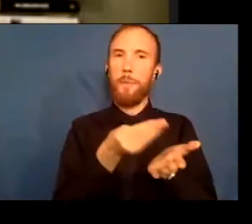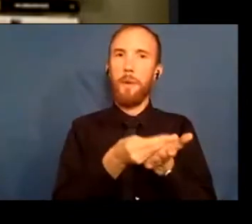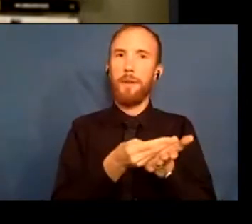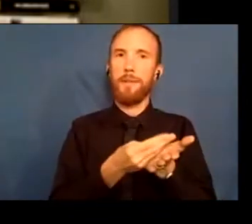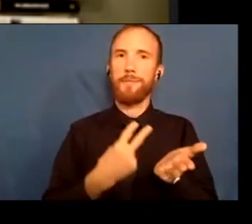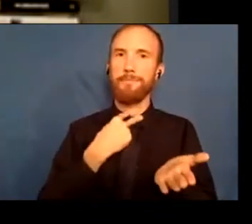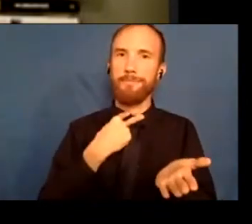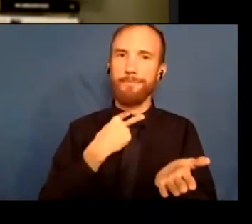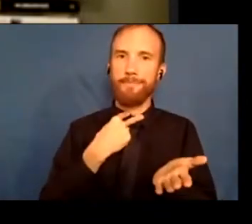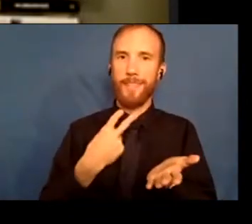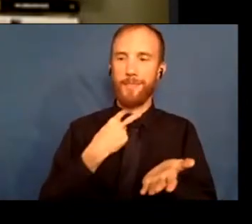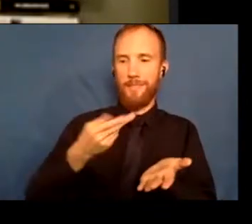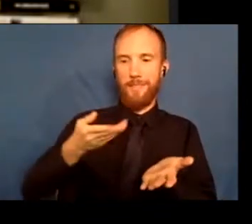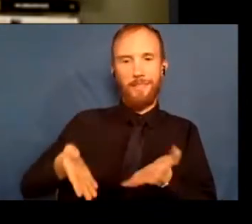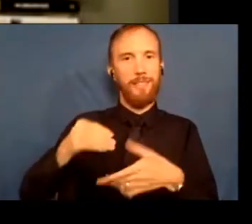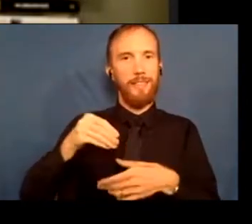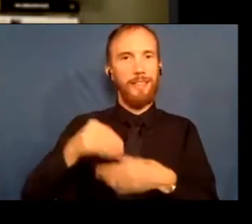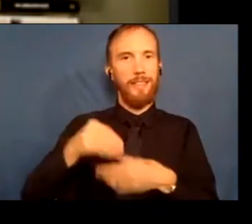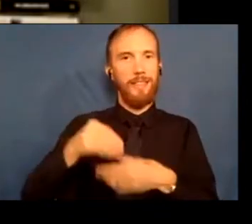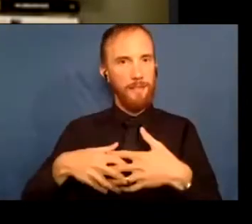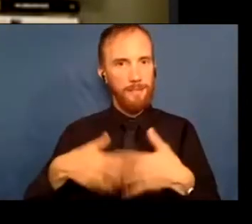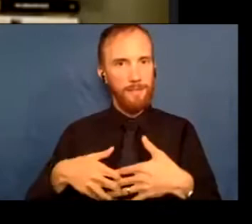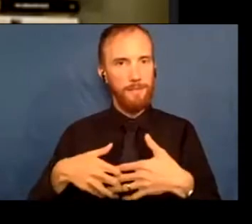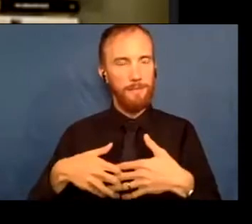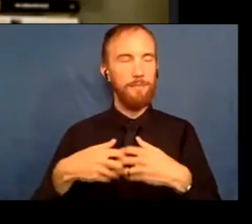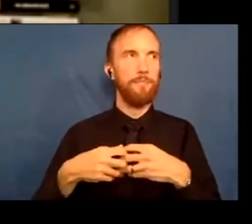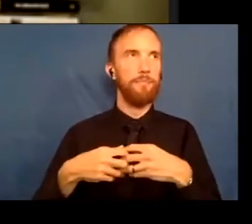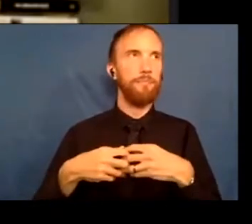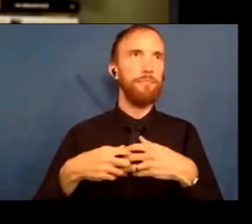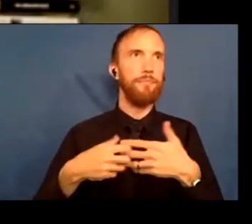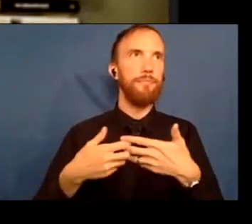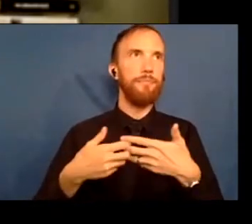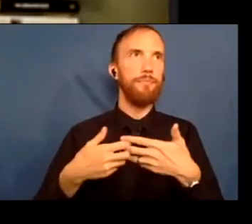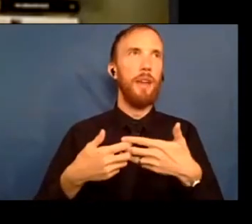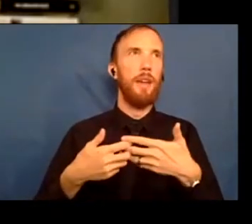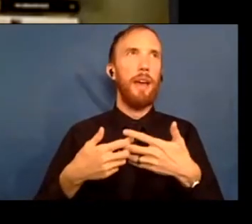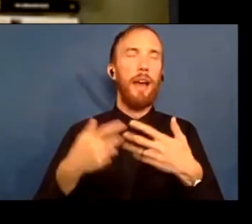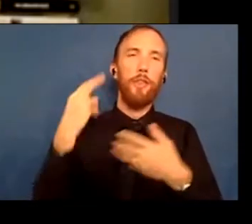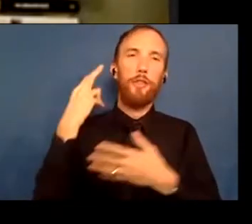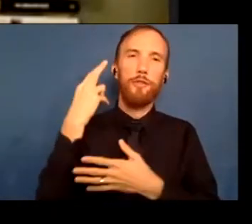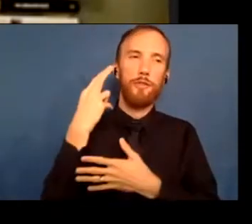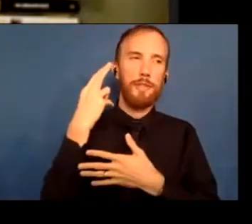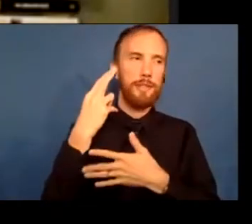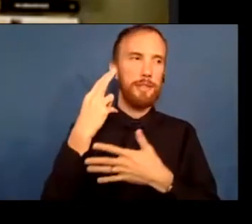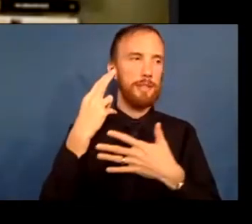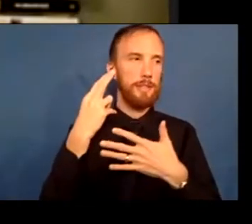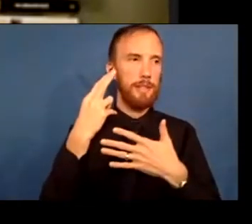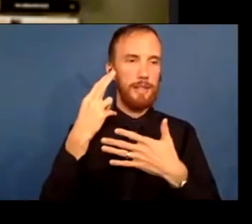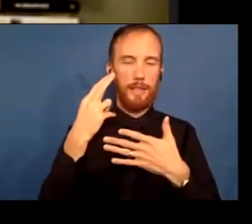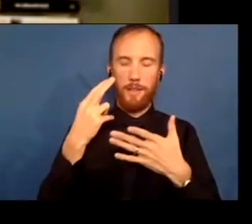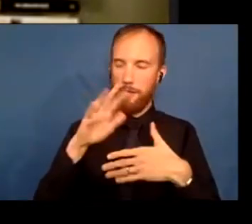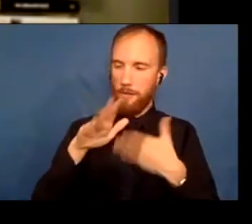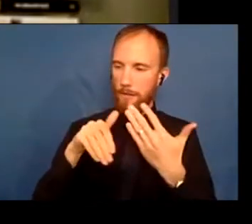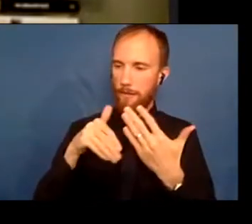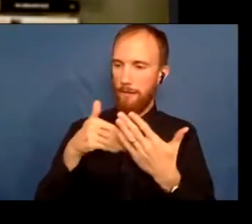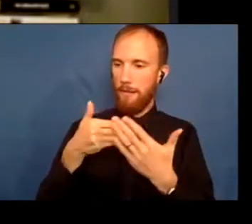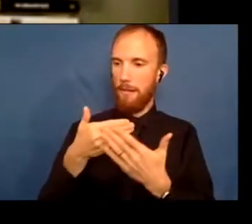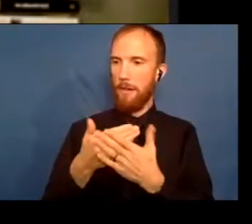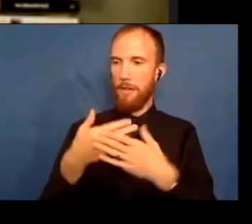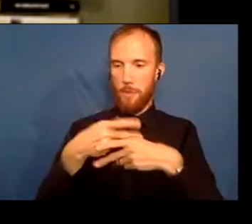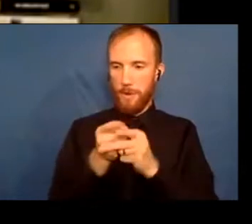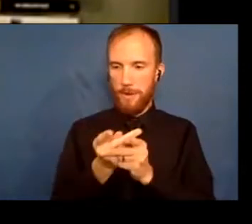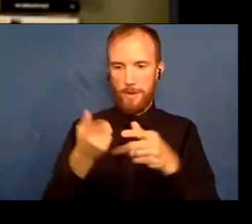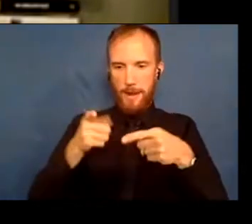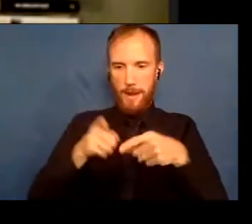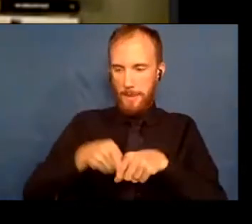factory. So because of the scale of production in one location, because of the scale